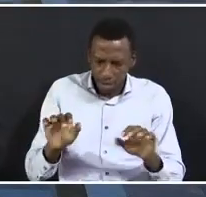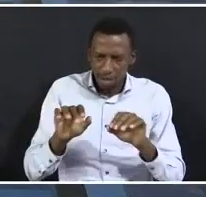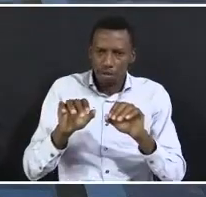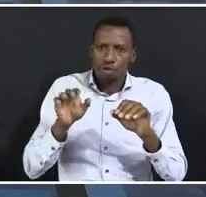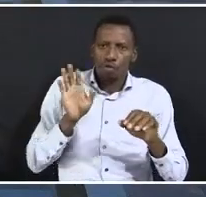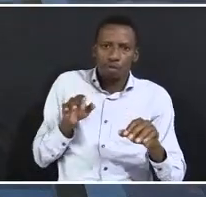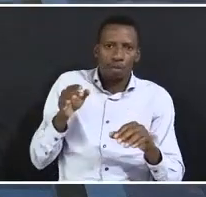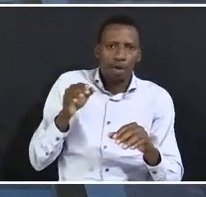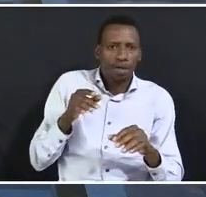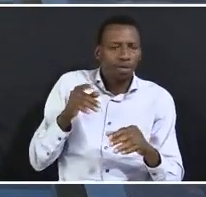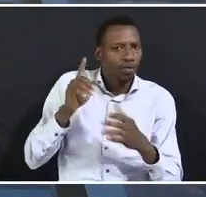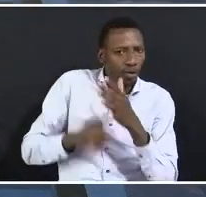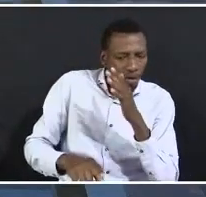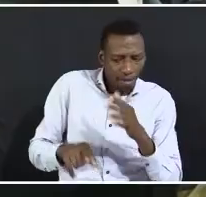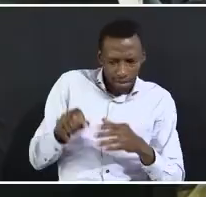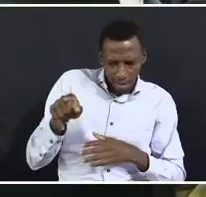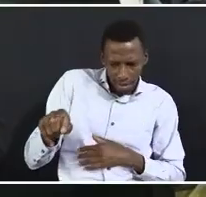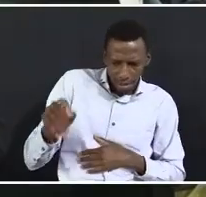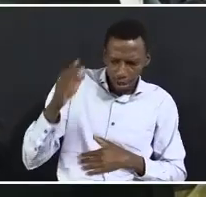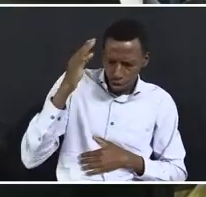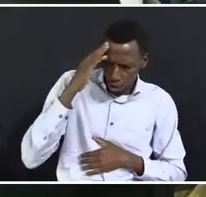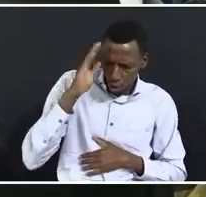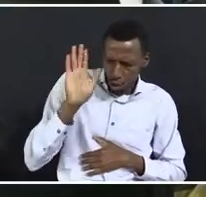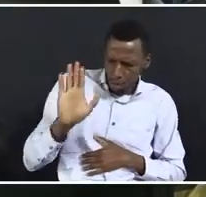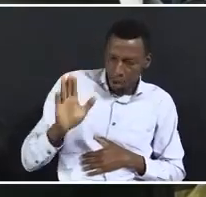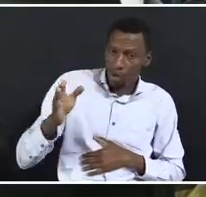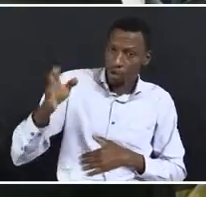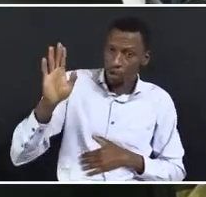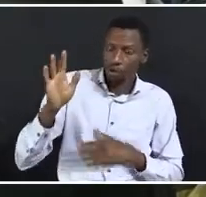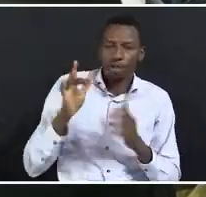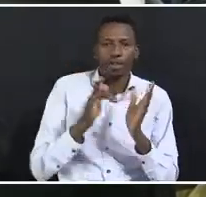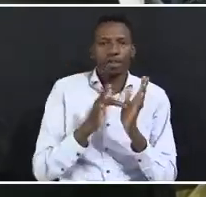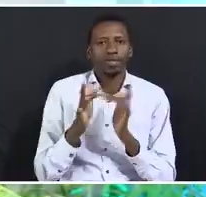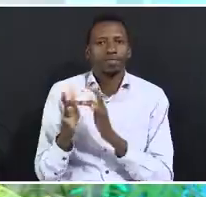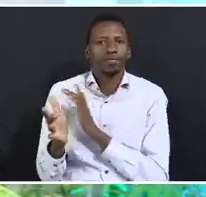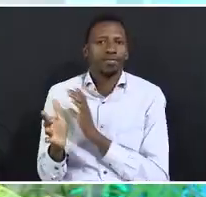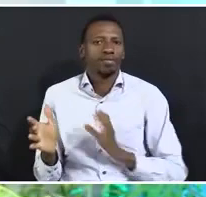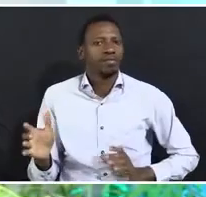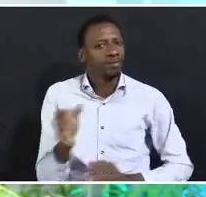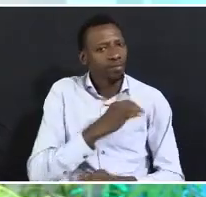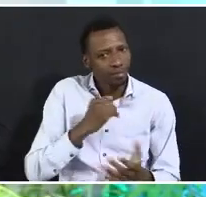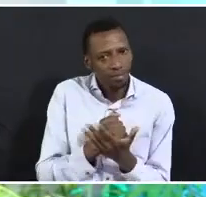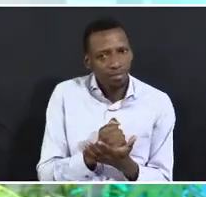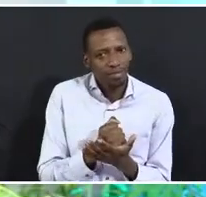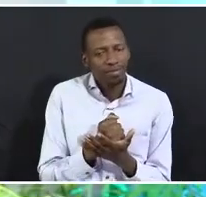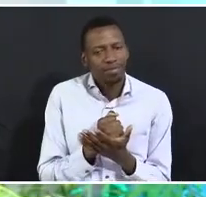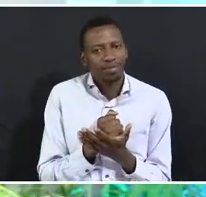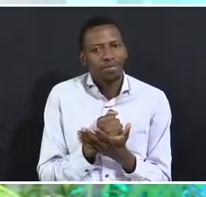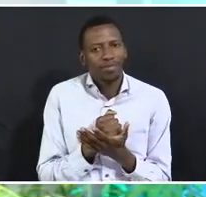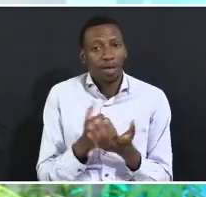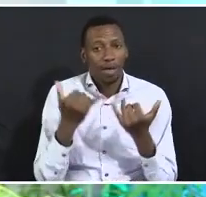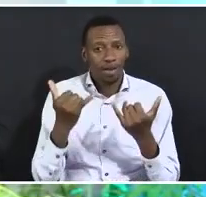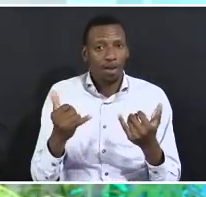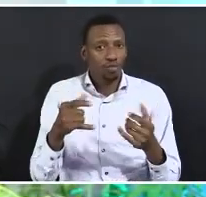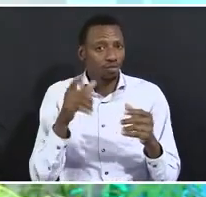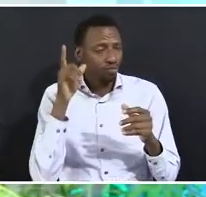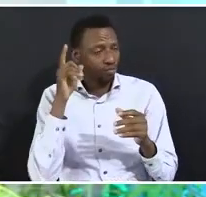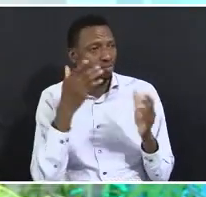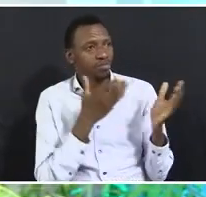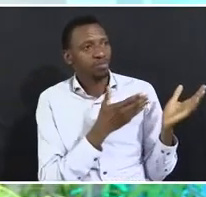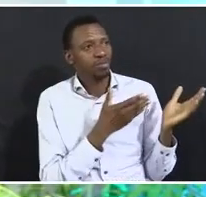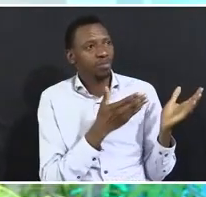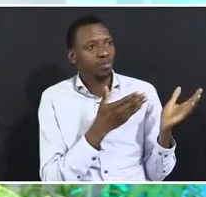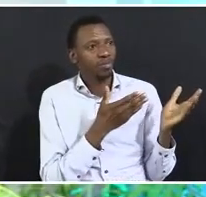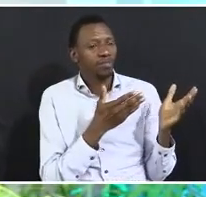our God, Jesus Christ. Now you are with me now. Now you are with me.